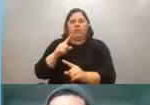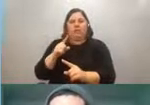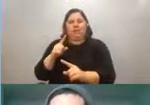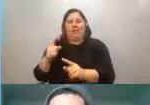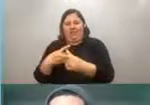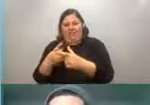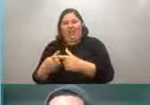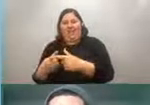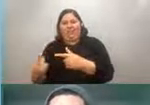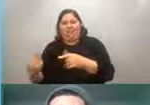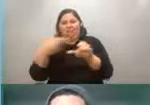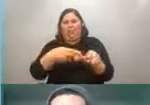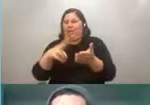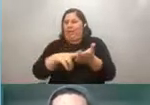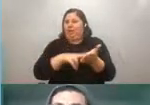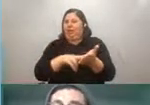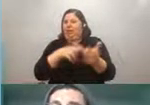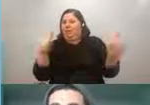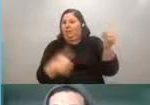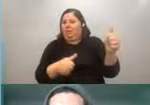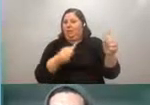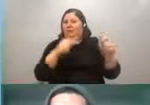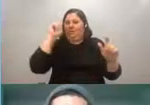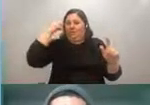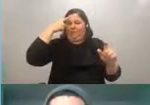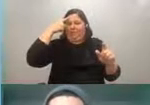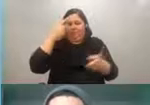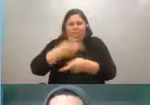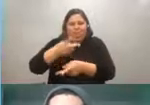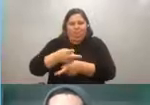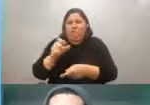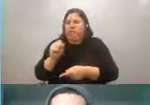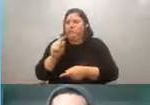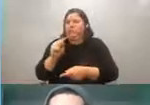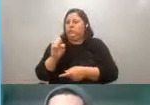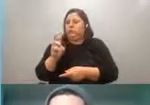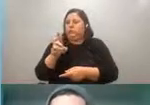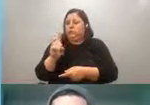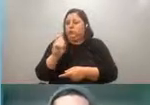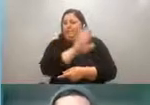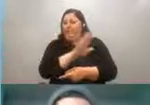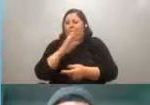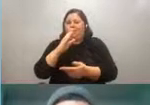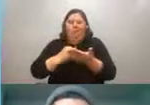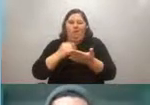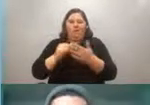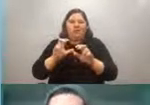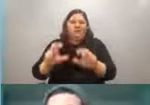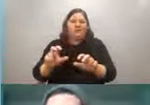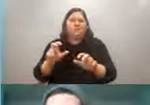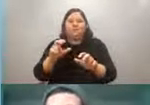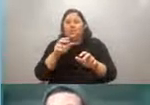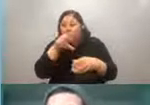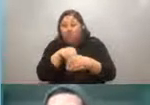the city and the county to be uh the steward of their arts investments and that includes a number of things like as you see here